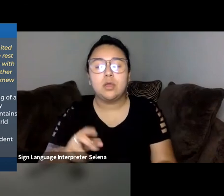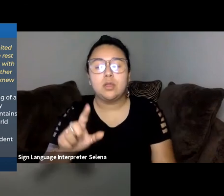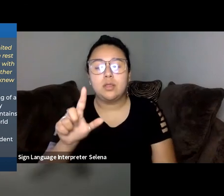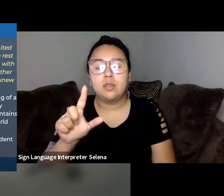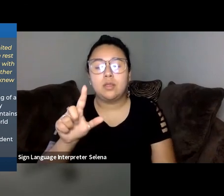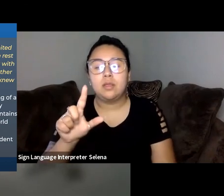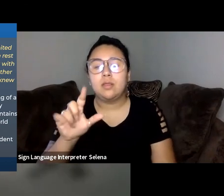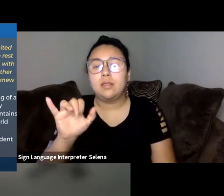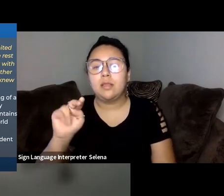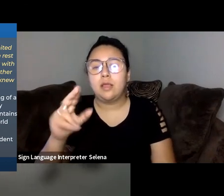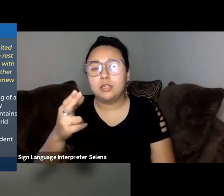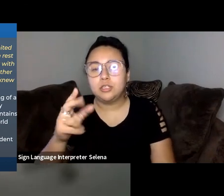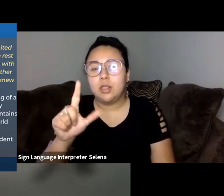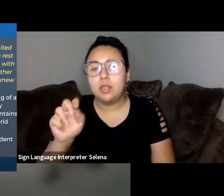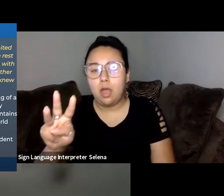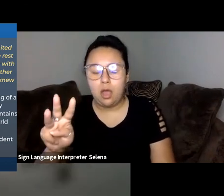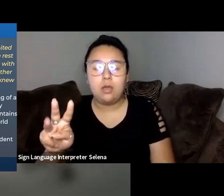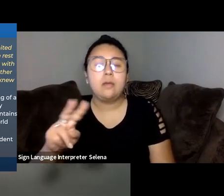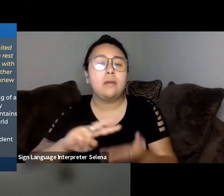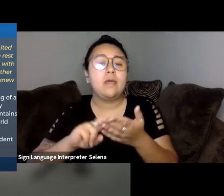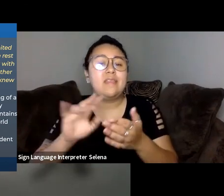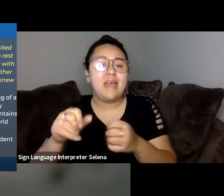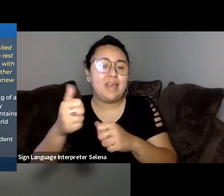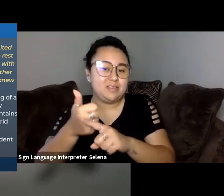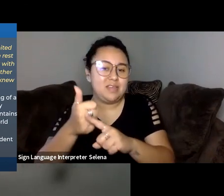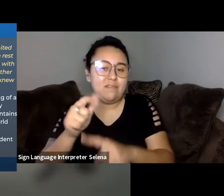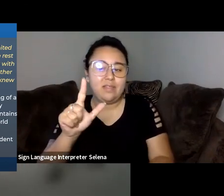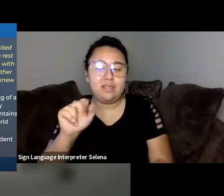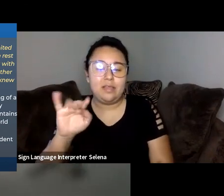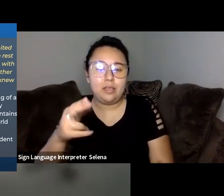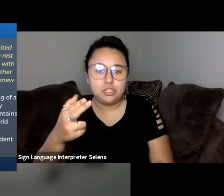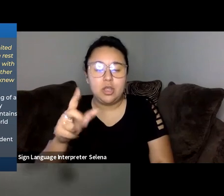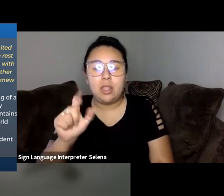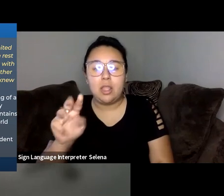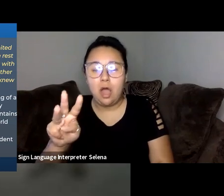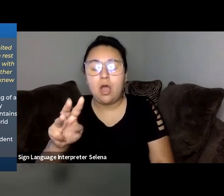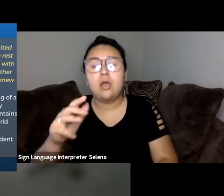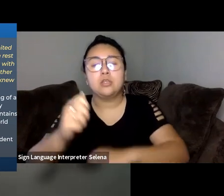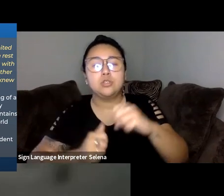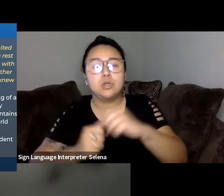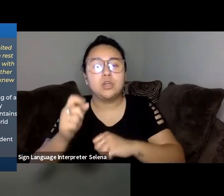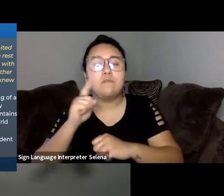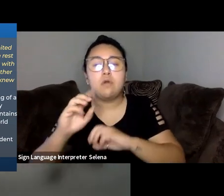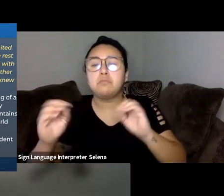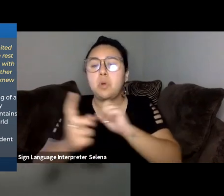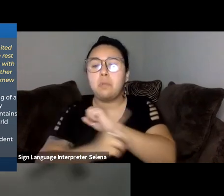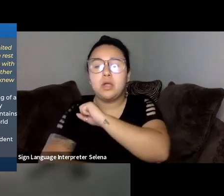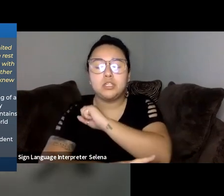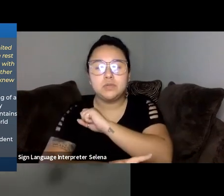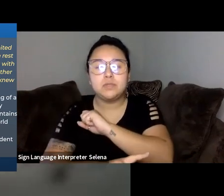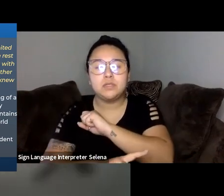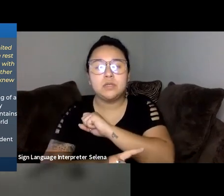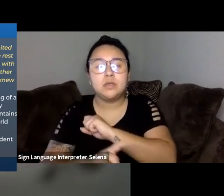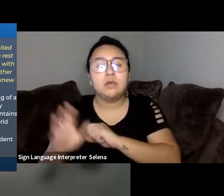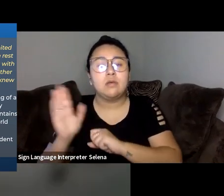Lynch law is a structure of impunity in United States history and even today, whereby anybody who